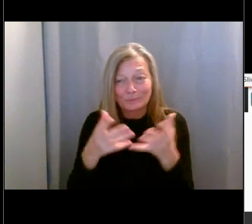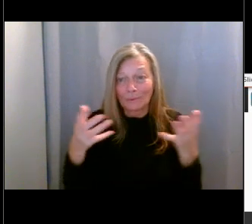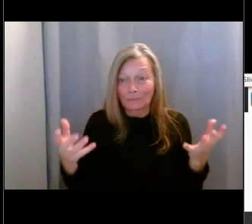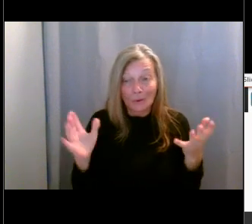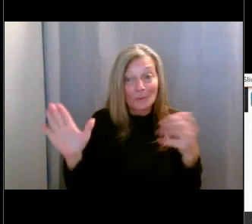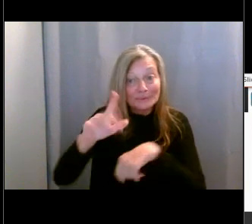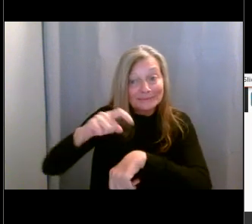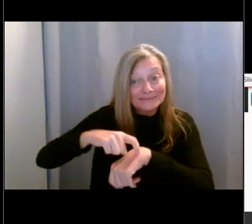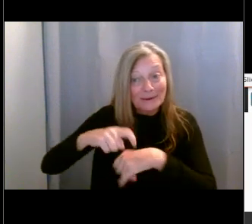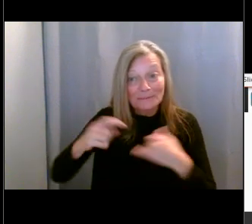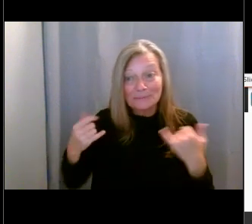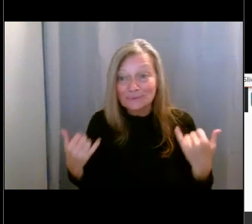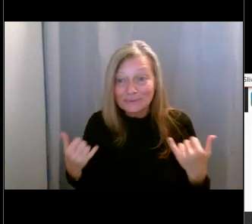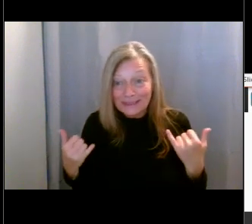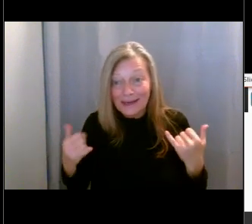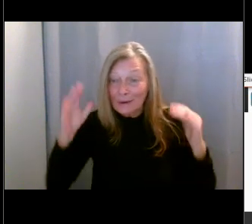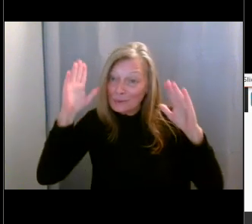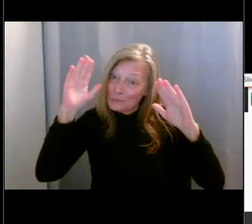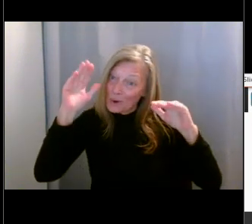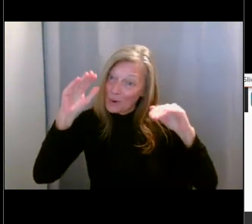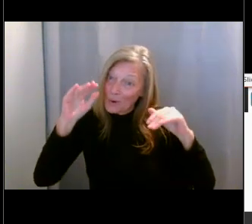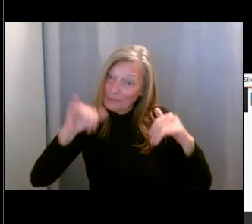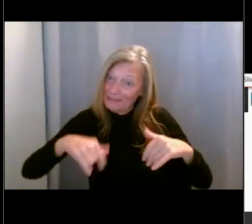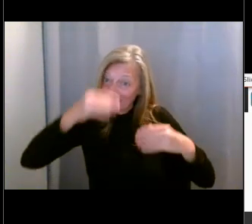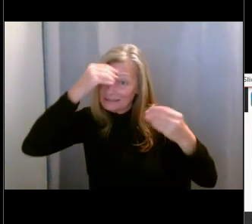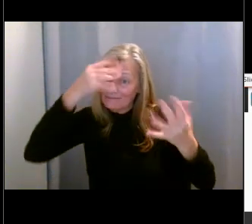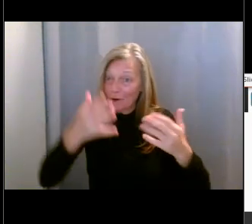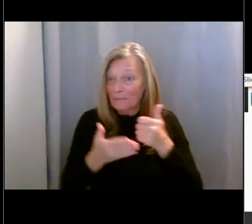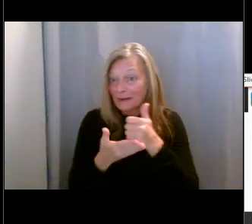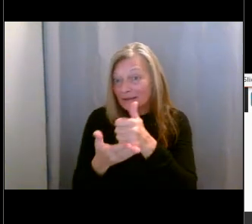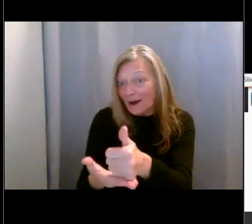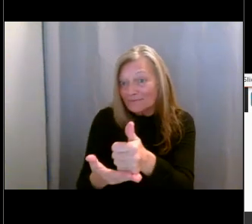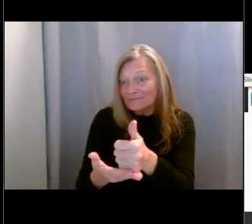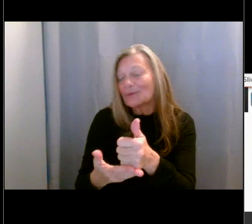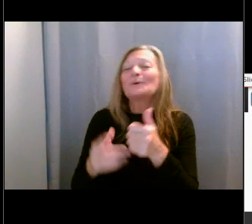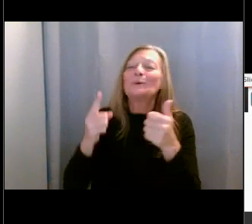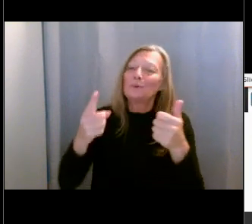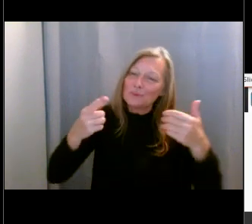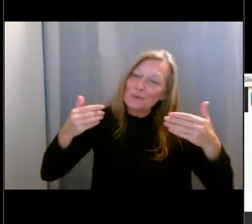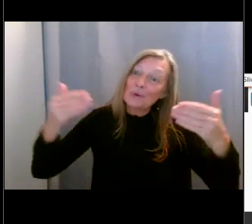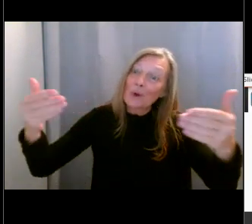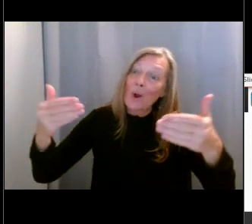We hope this has been helpful. And go out and make it a brand compliant day.